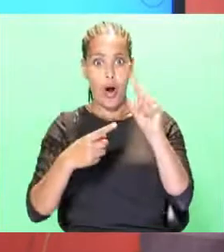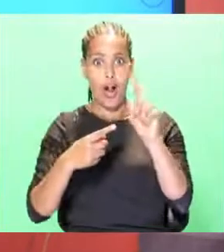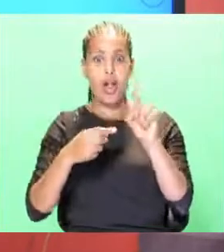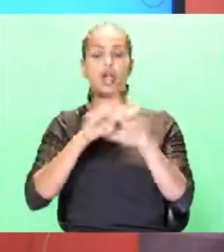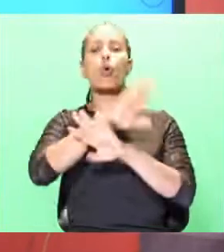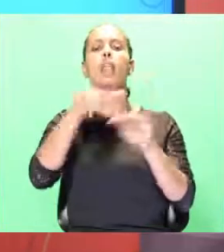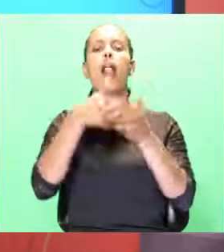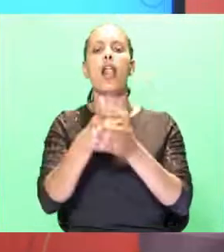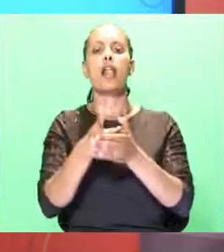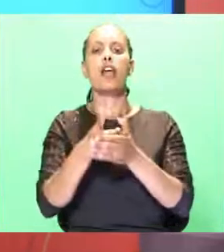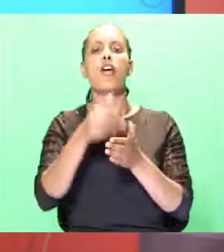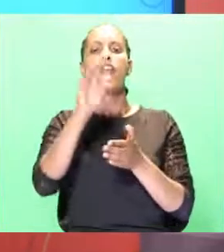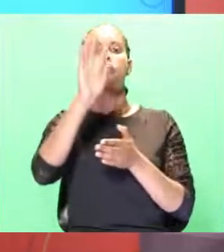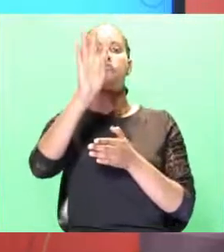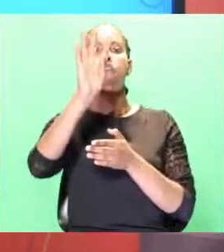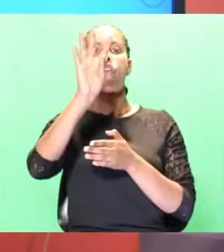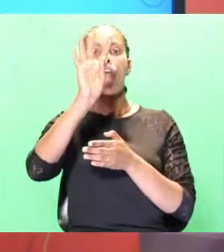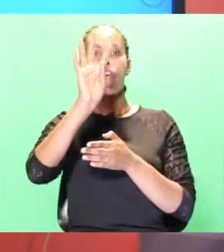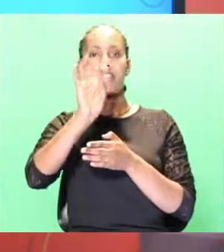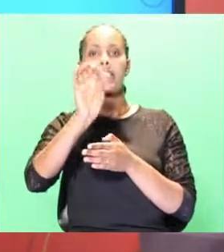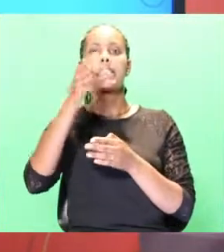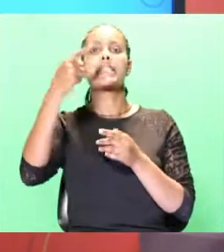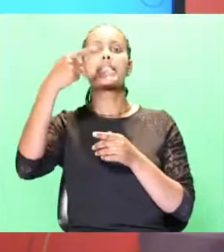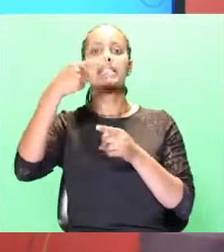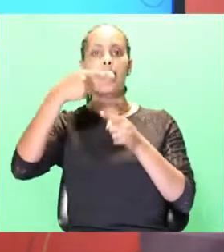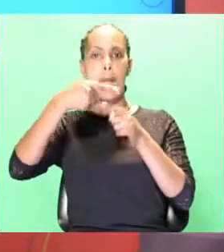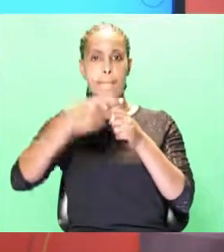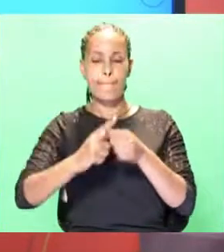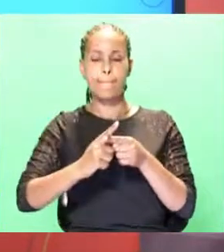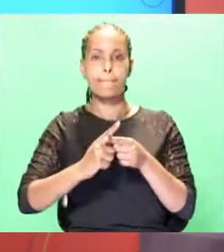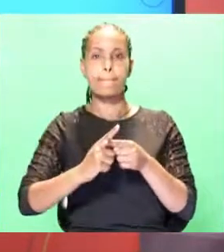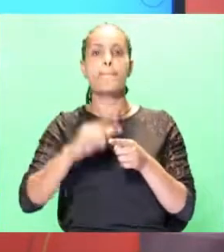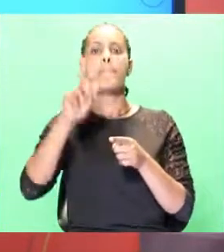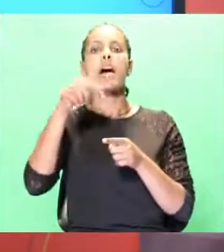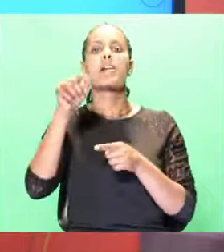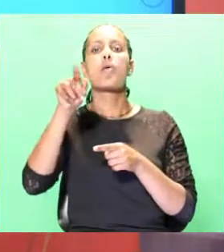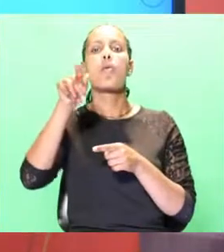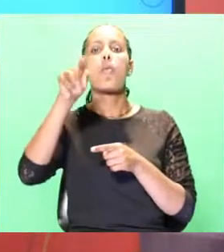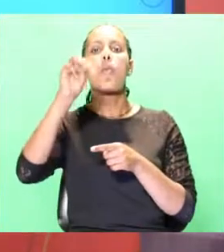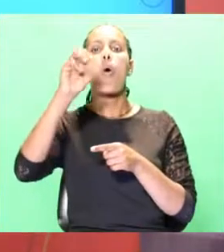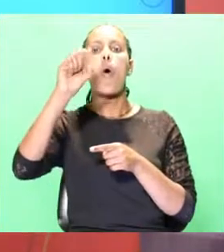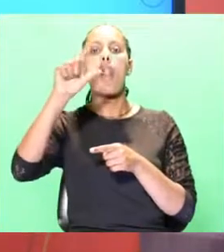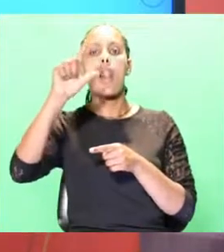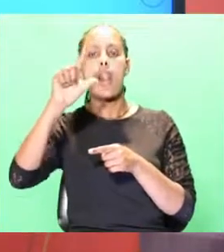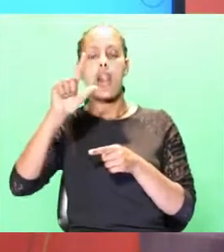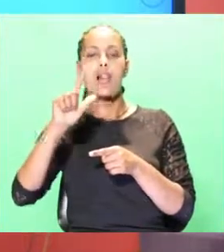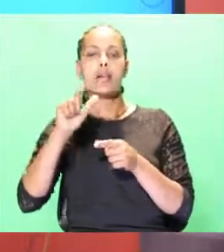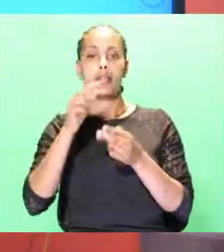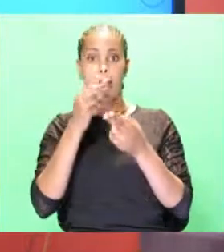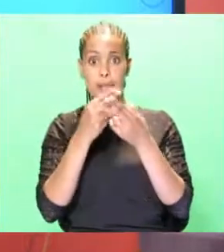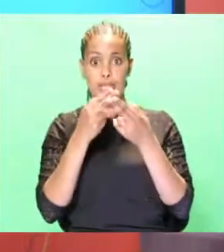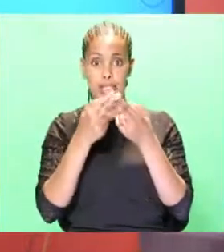total 40 gram per mole. 40 gram per mole times